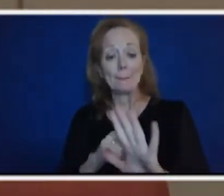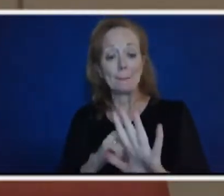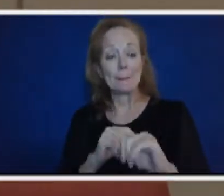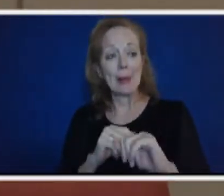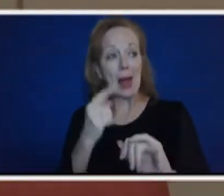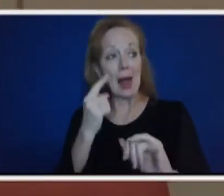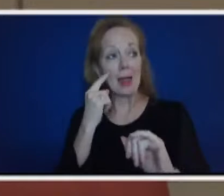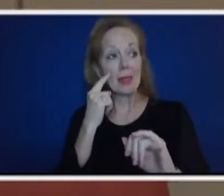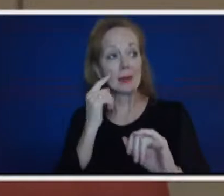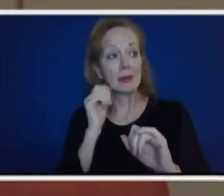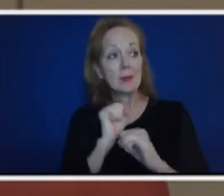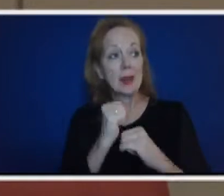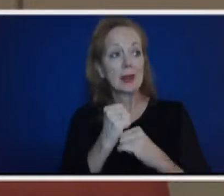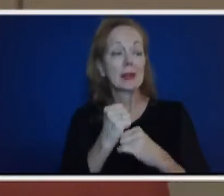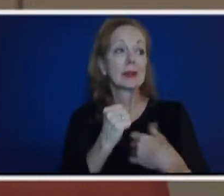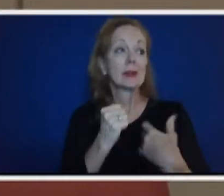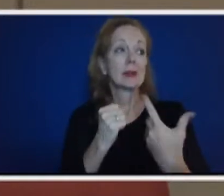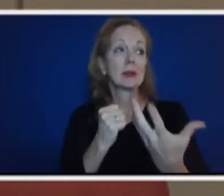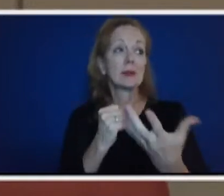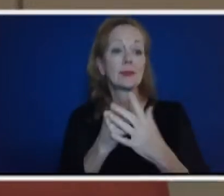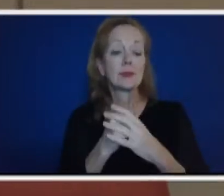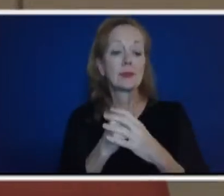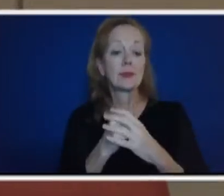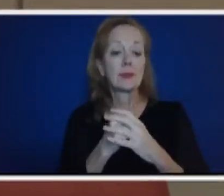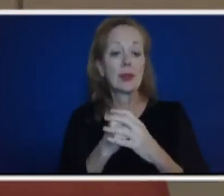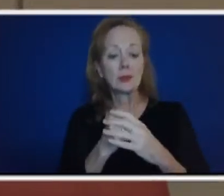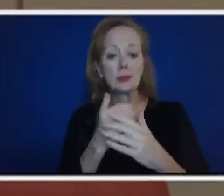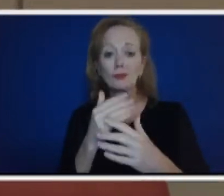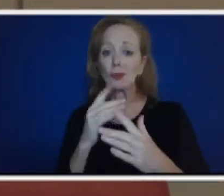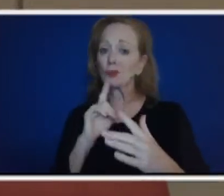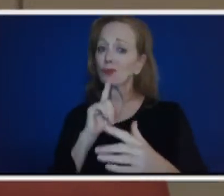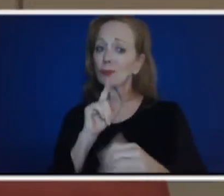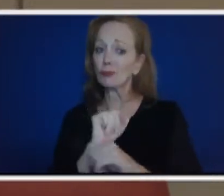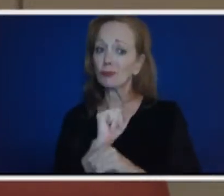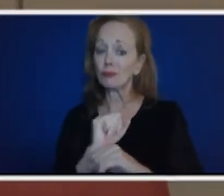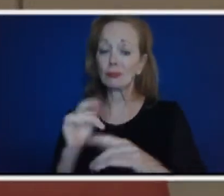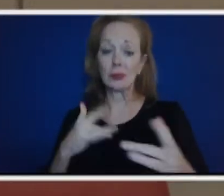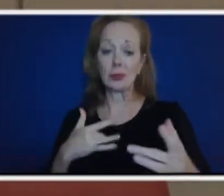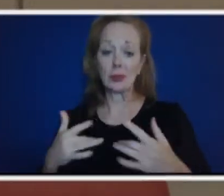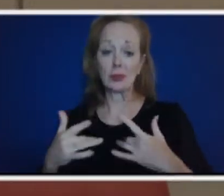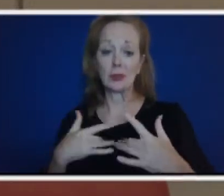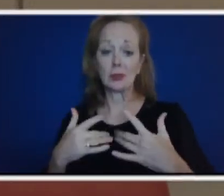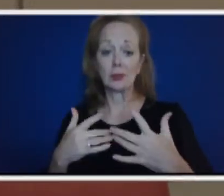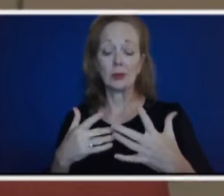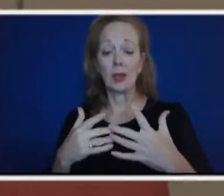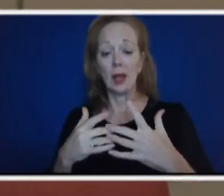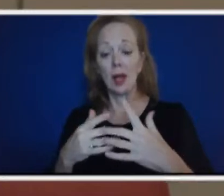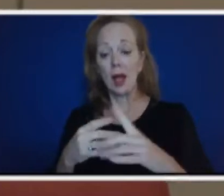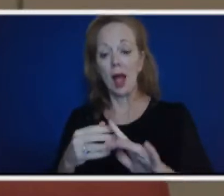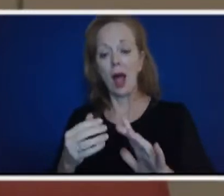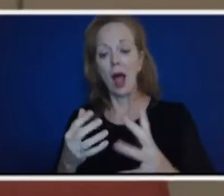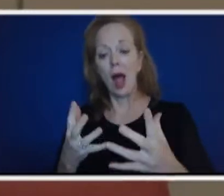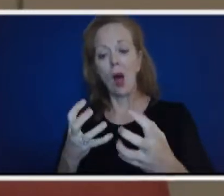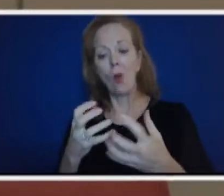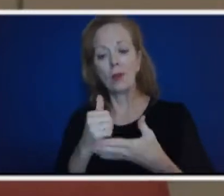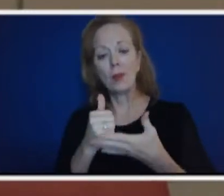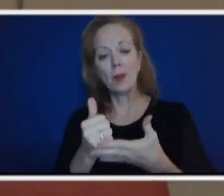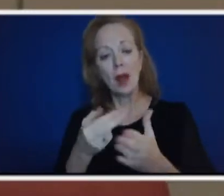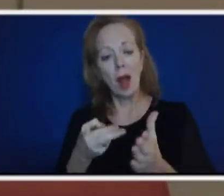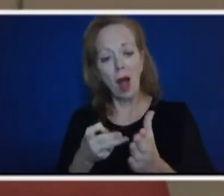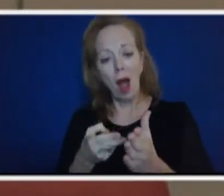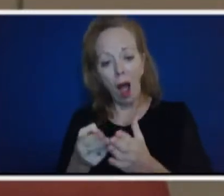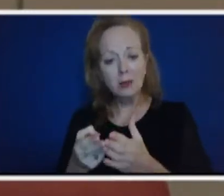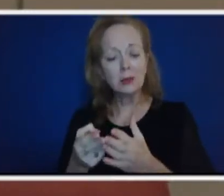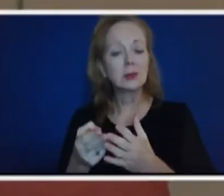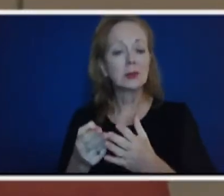make they have some legitimate concerns that they have voiced, and again, I want to help be an honest broker to make